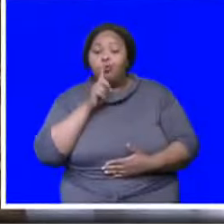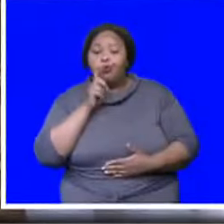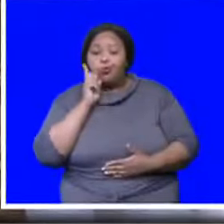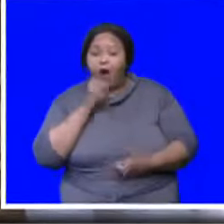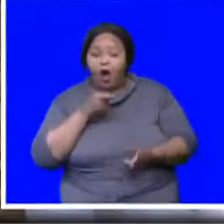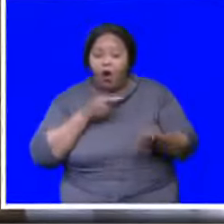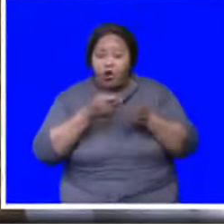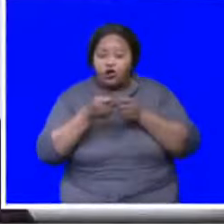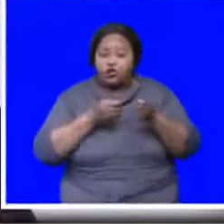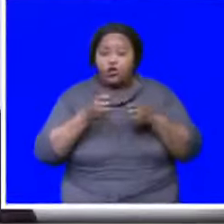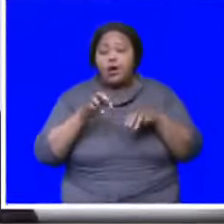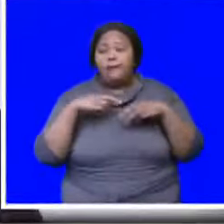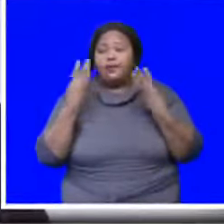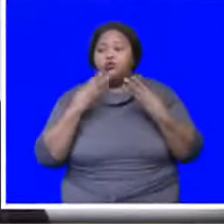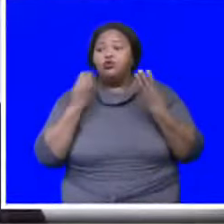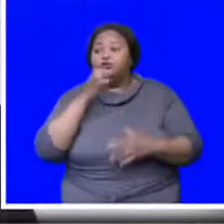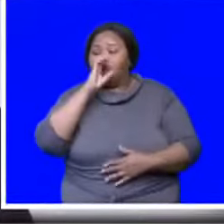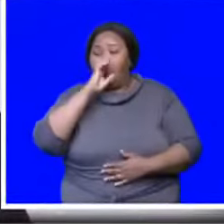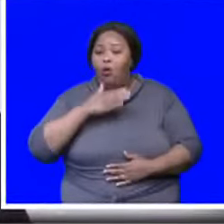person,